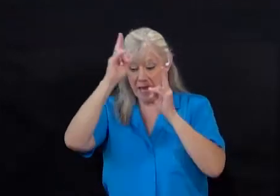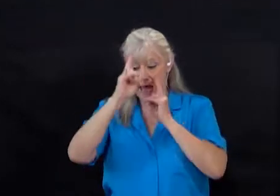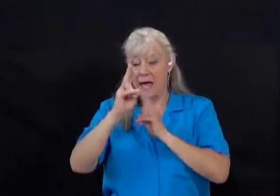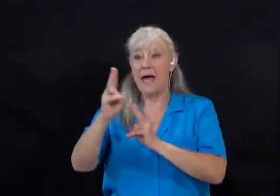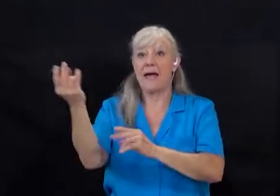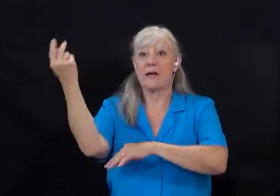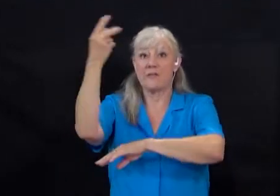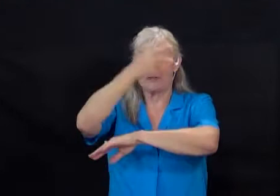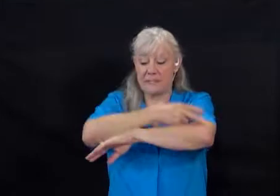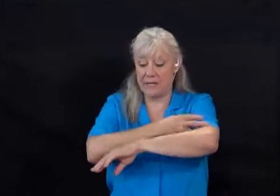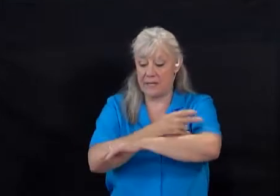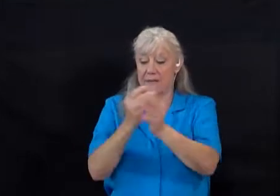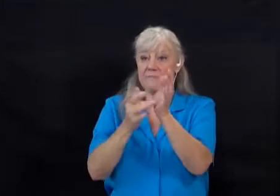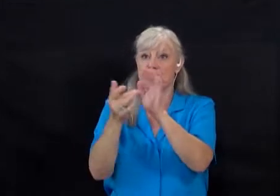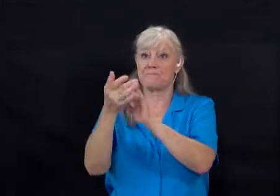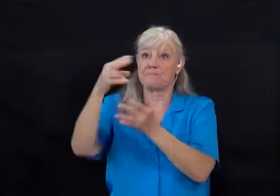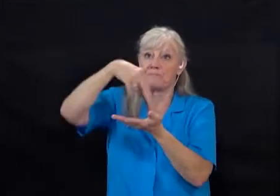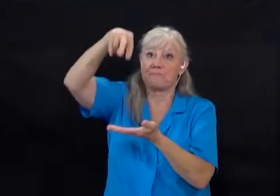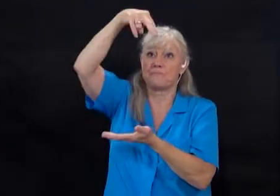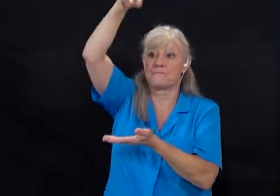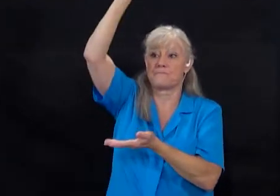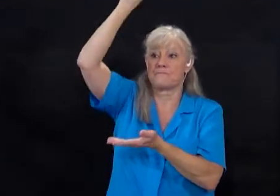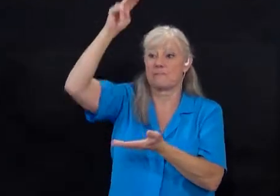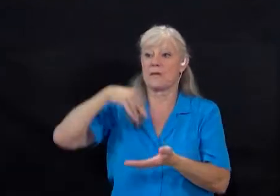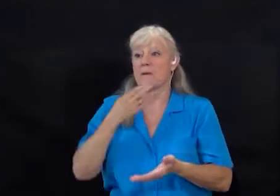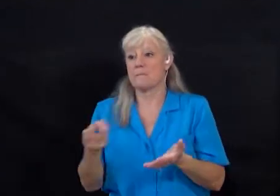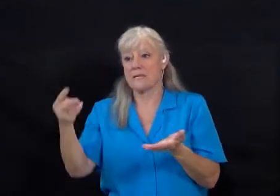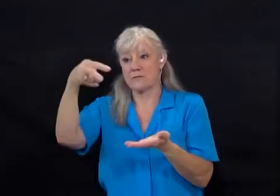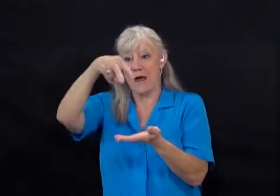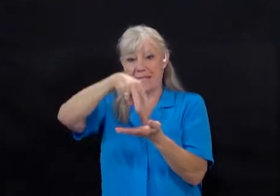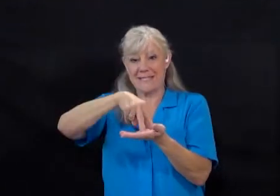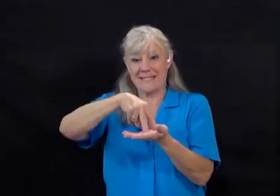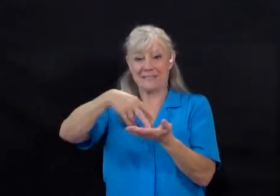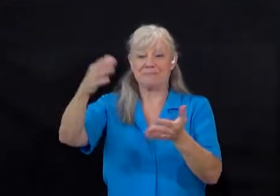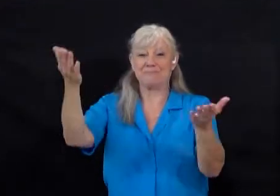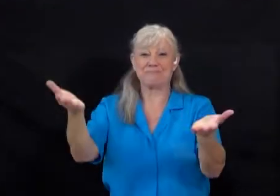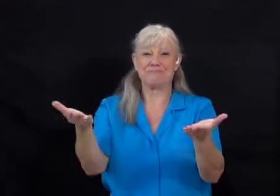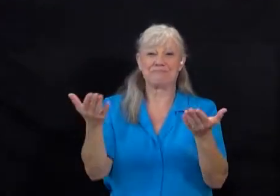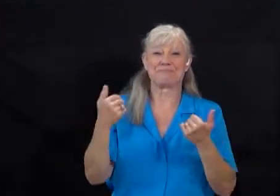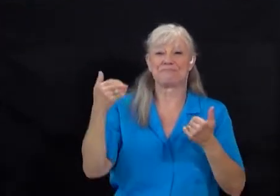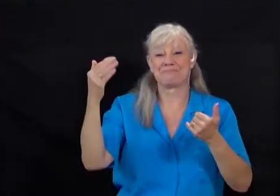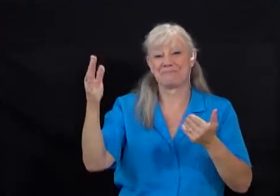number 529. Please rise.